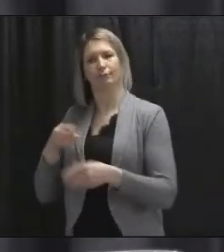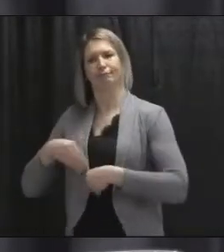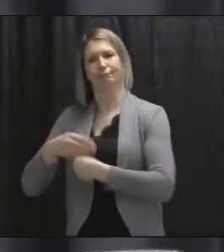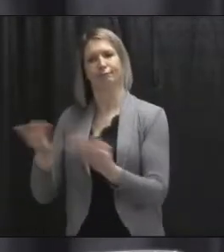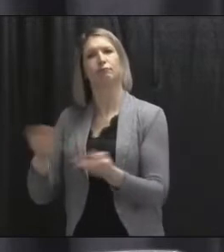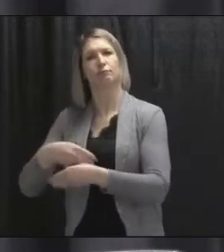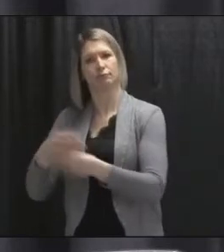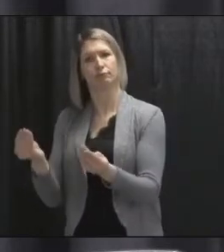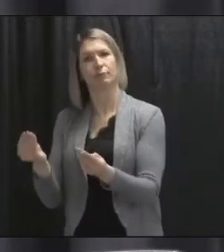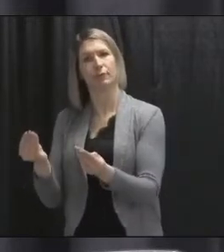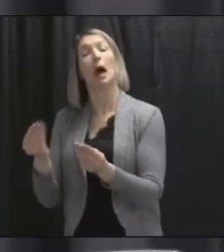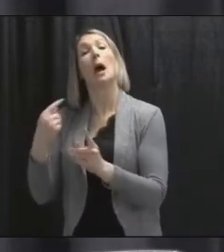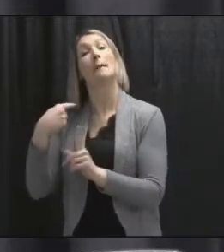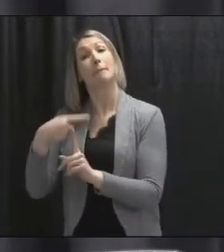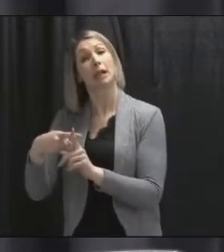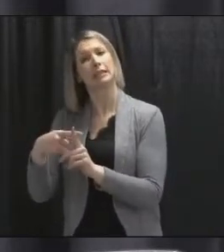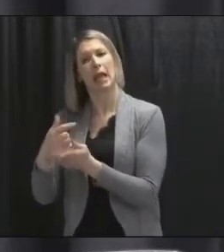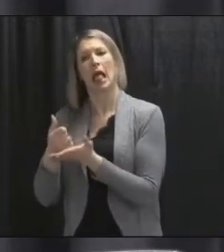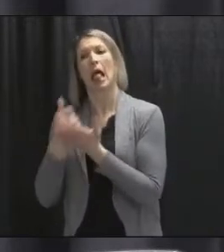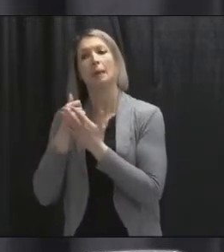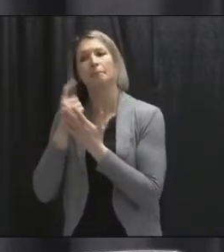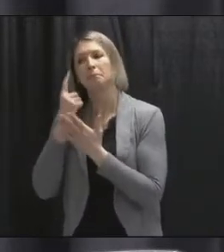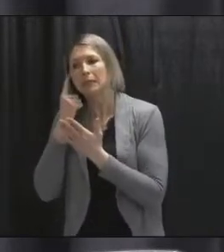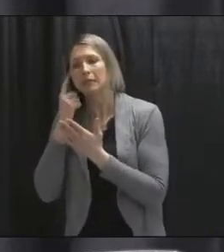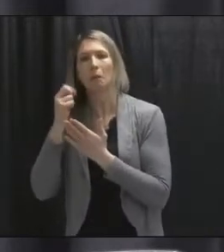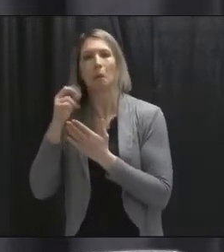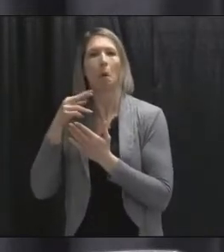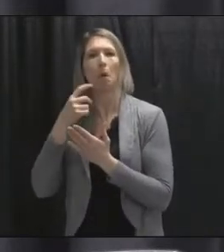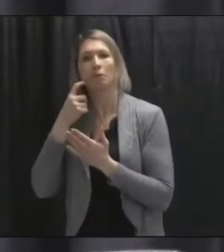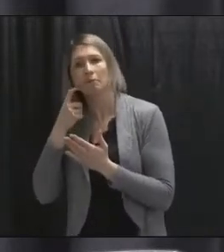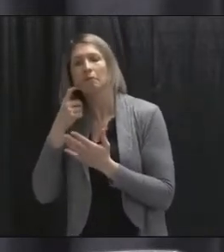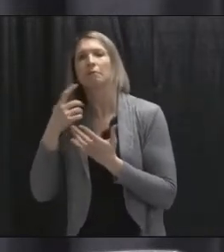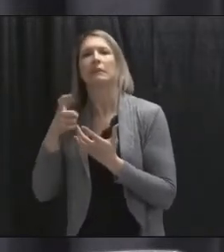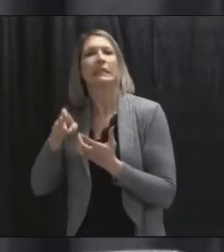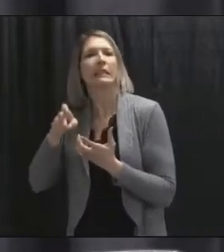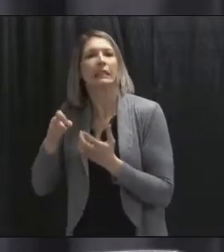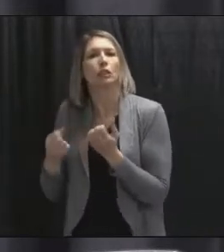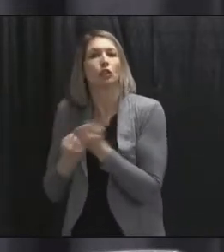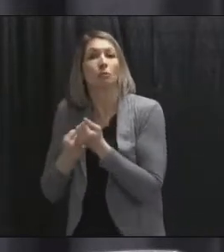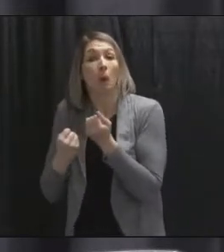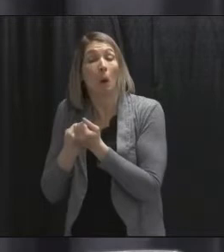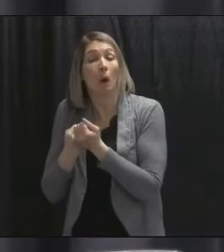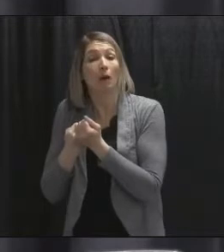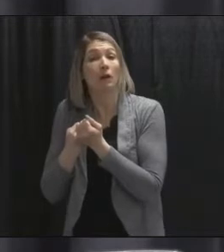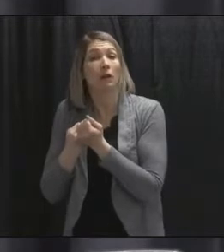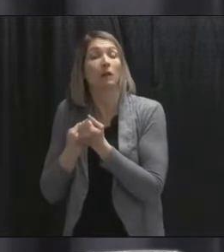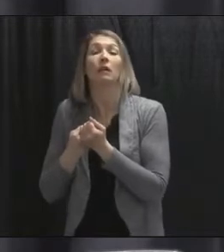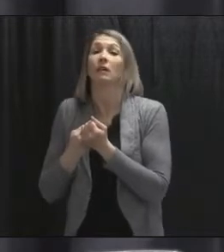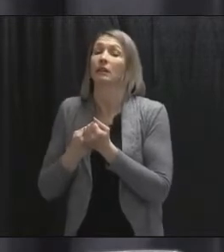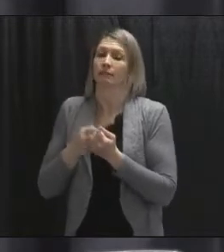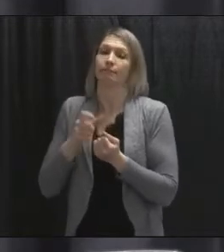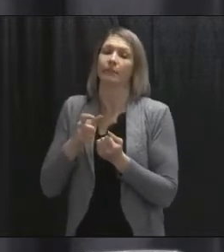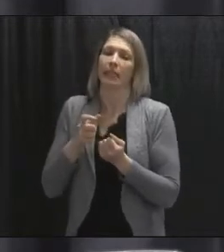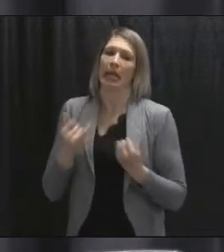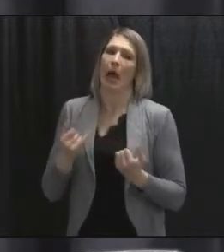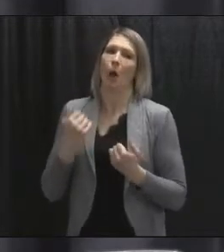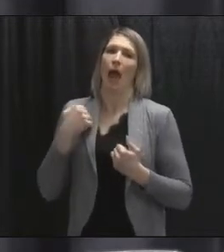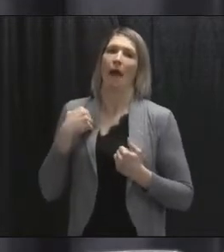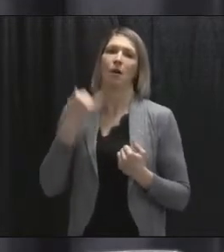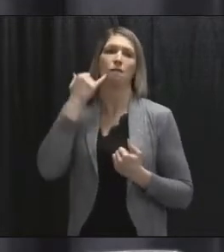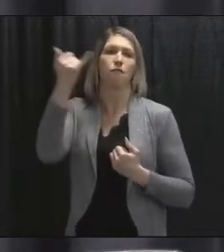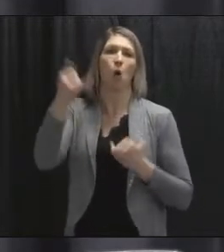toll-free number where if you have challenges accessing support services or your medications, you can